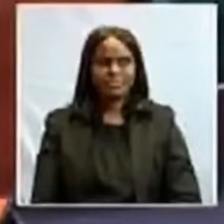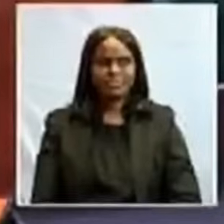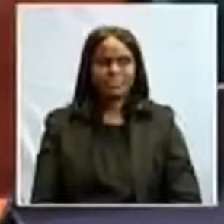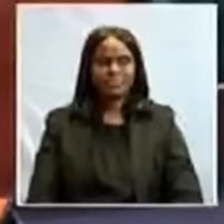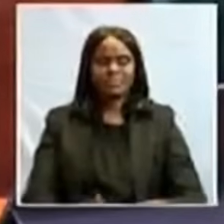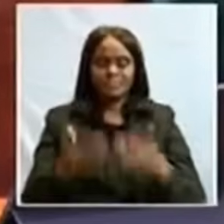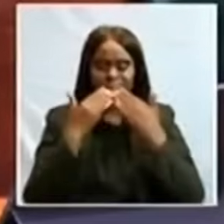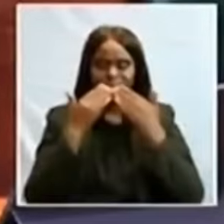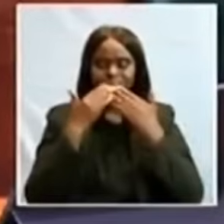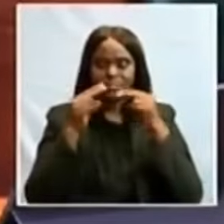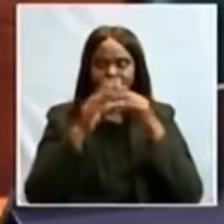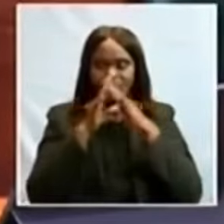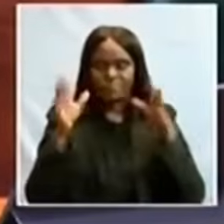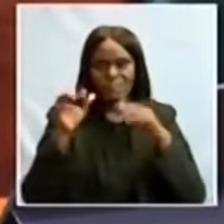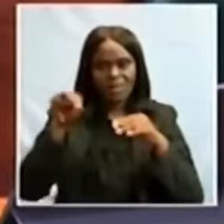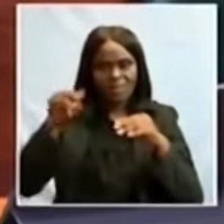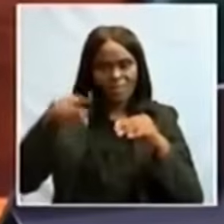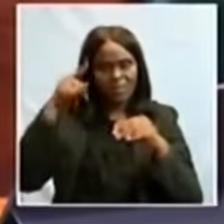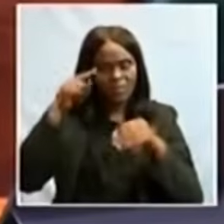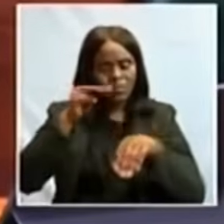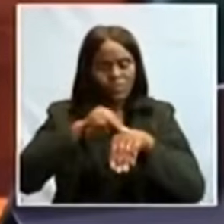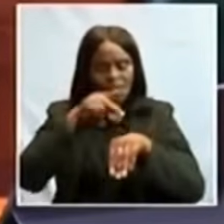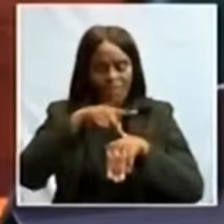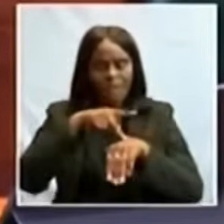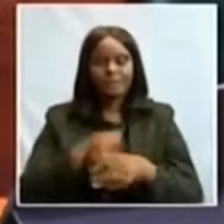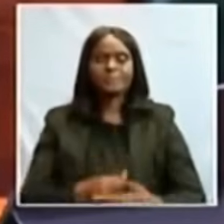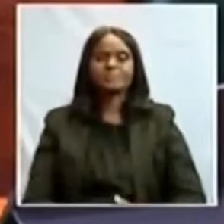Thank you very much. The Honourable Member for Mpika.